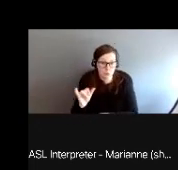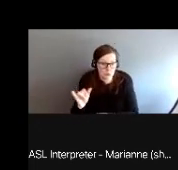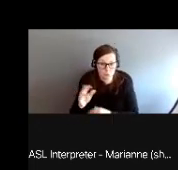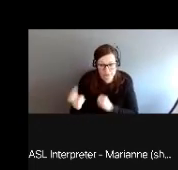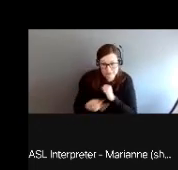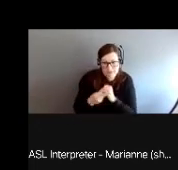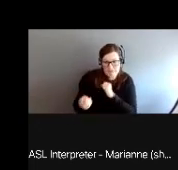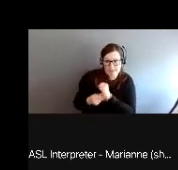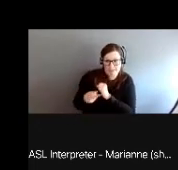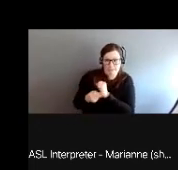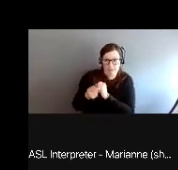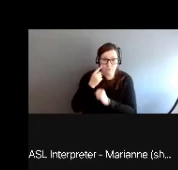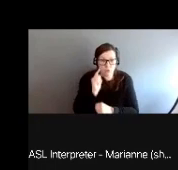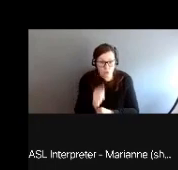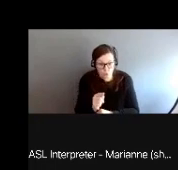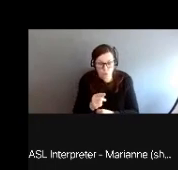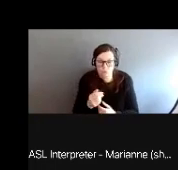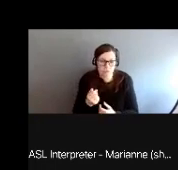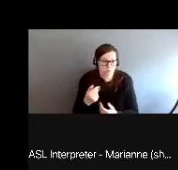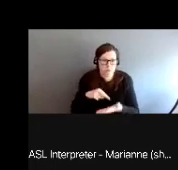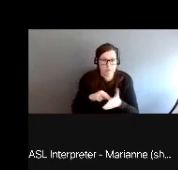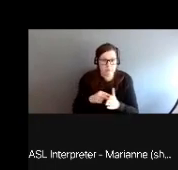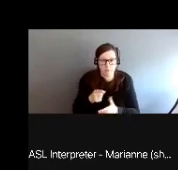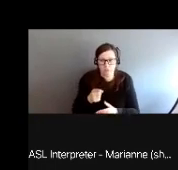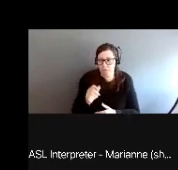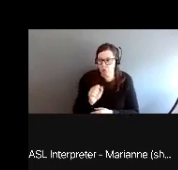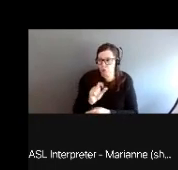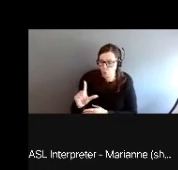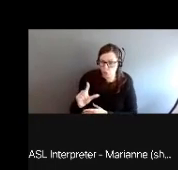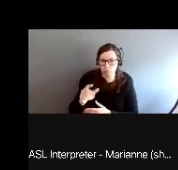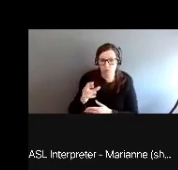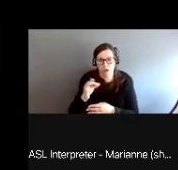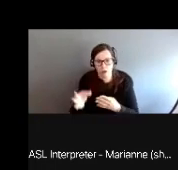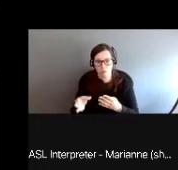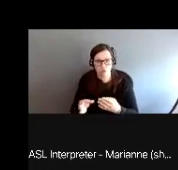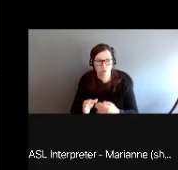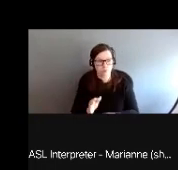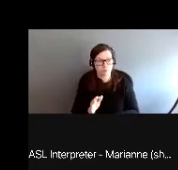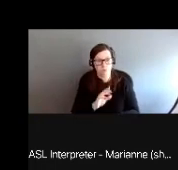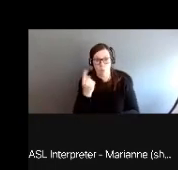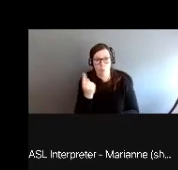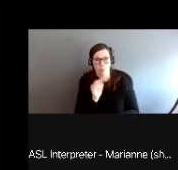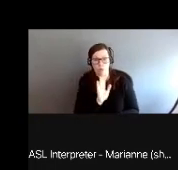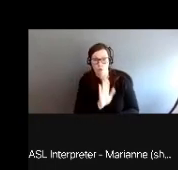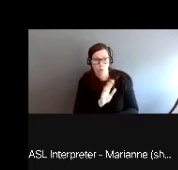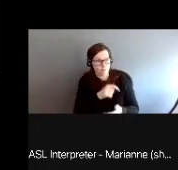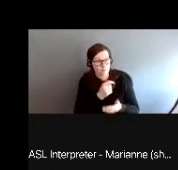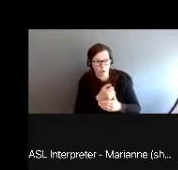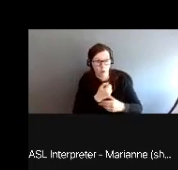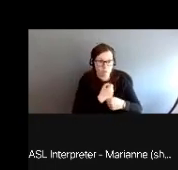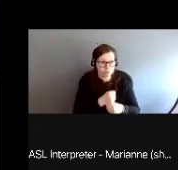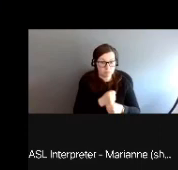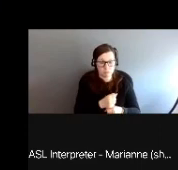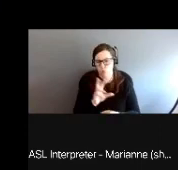lot of tools and options to try as well. Okay. Any questions at this point?